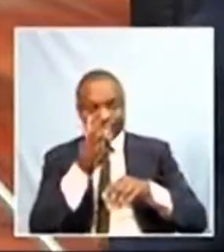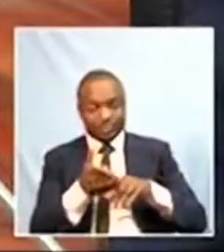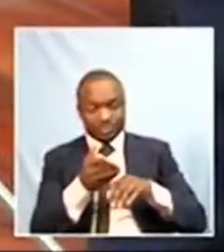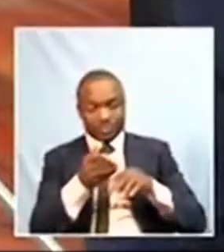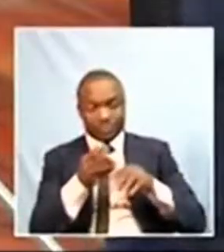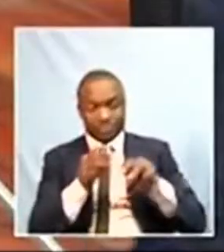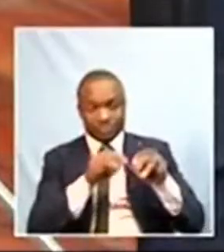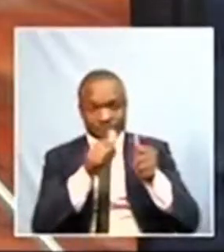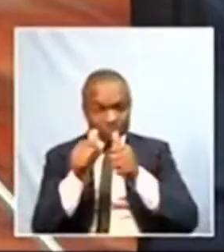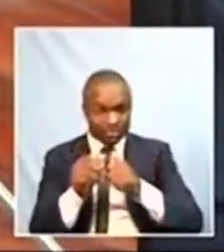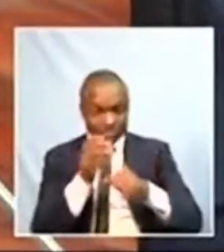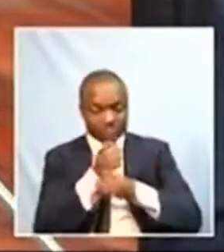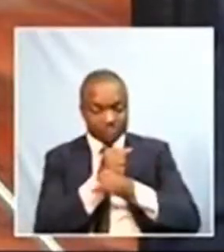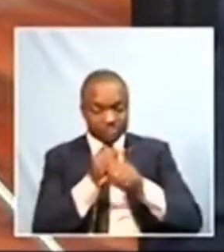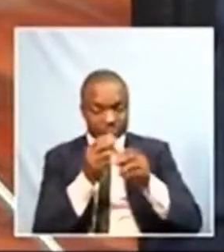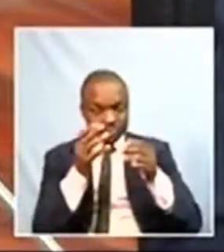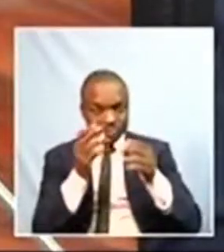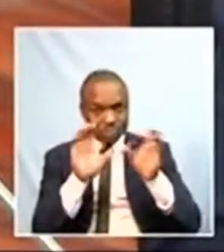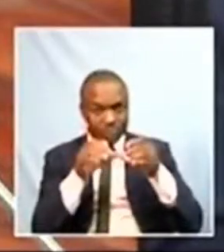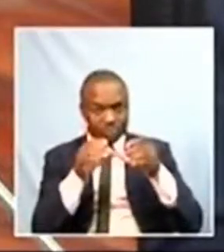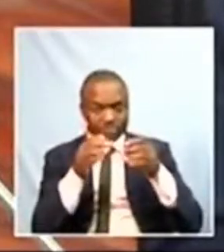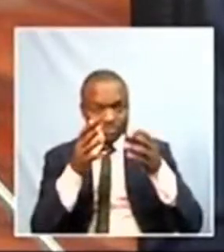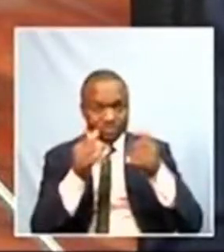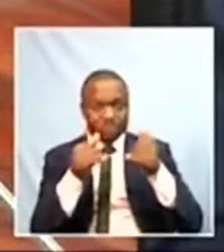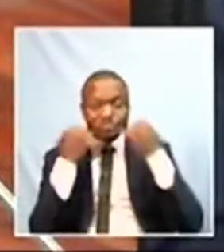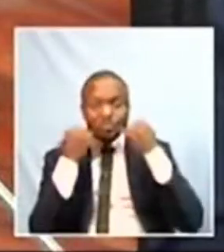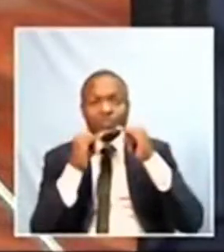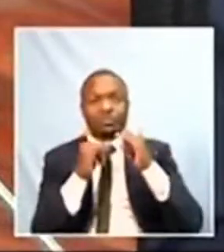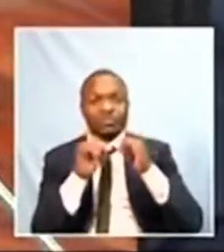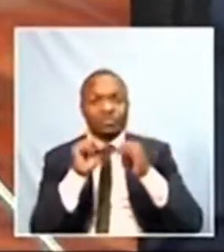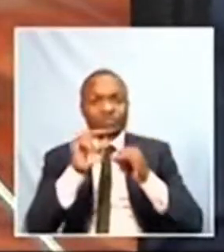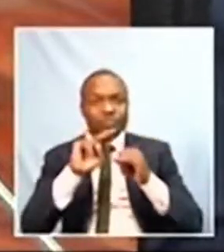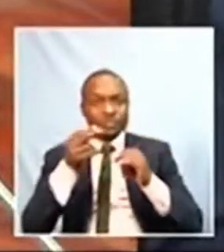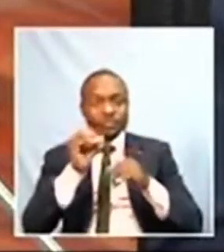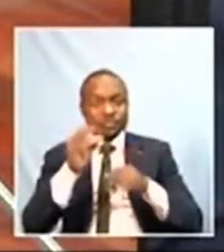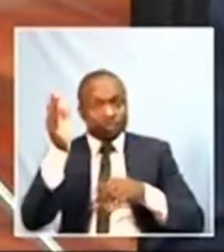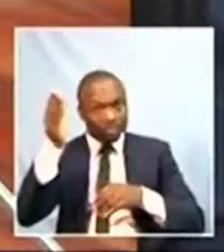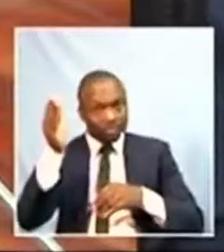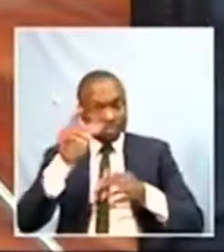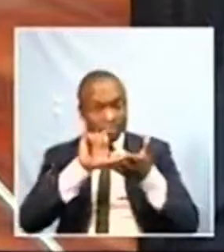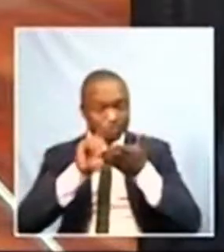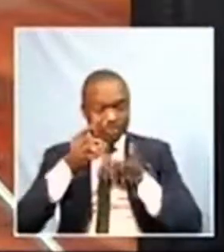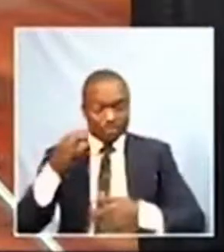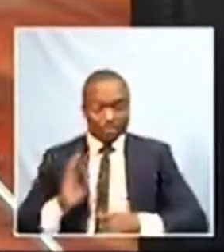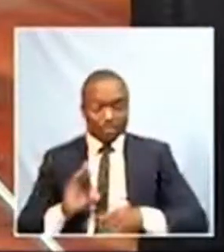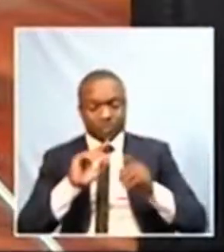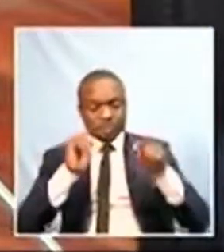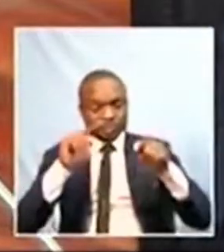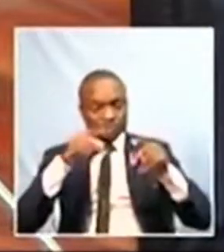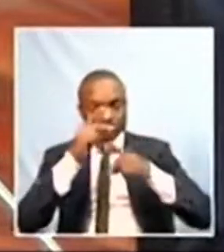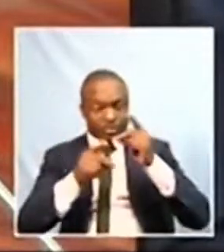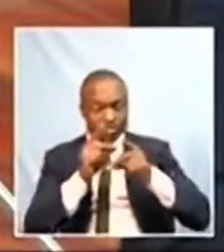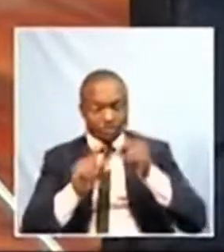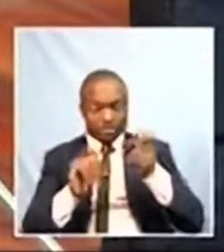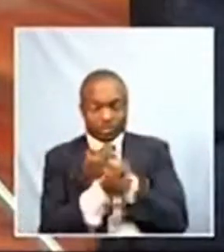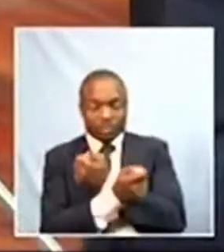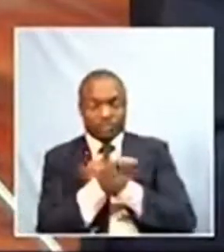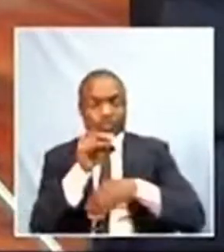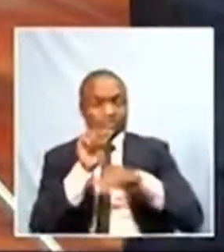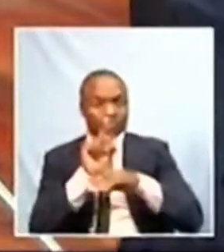inform the committee that SIKONGO Town Council sensitized the loan beneficiaries on the process for changing